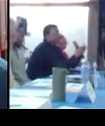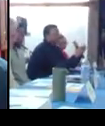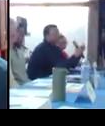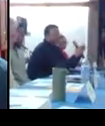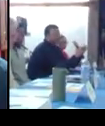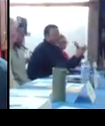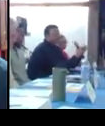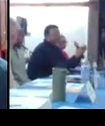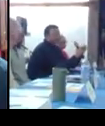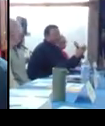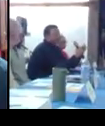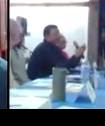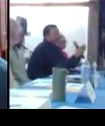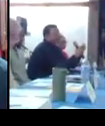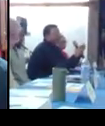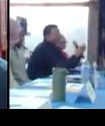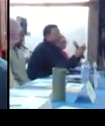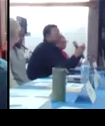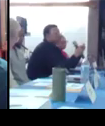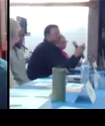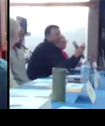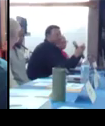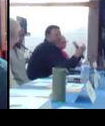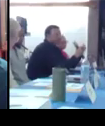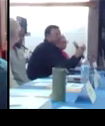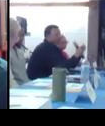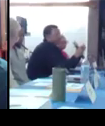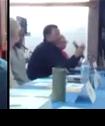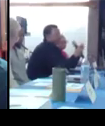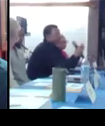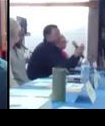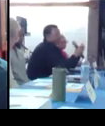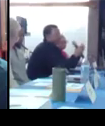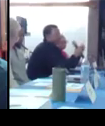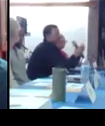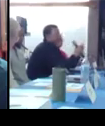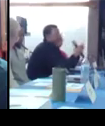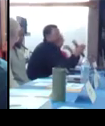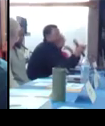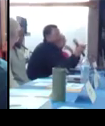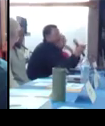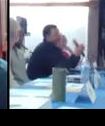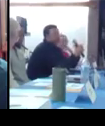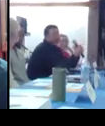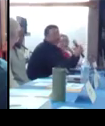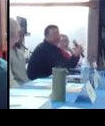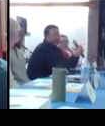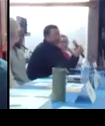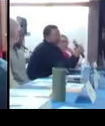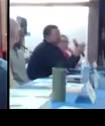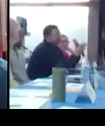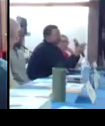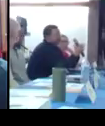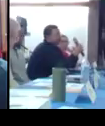They're not looking to come in unless we sweeten the pot and have a defined path.